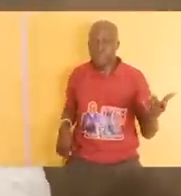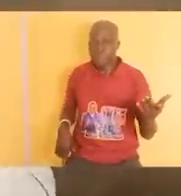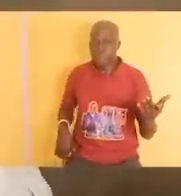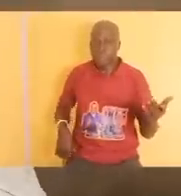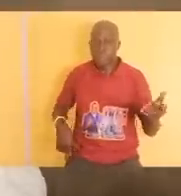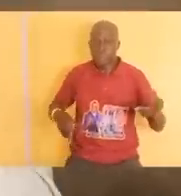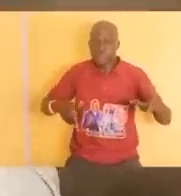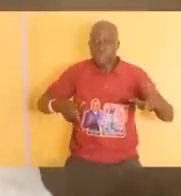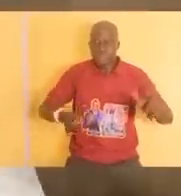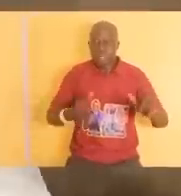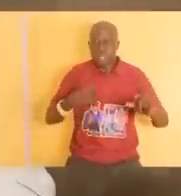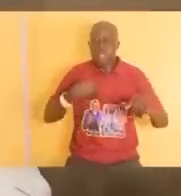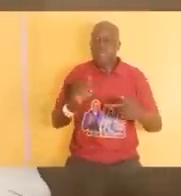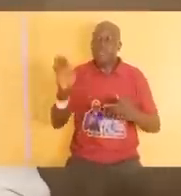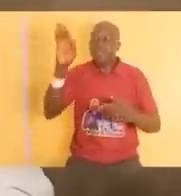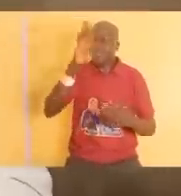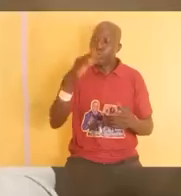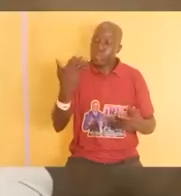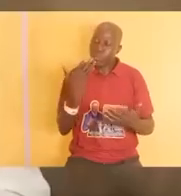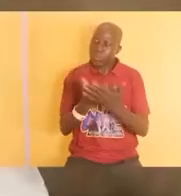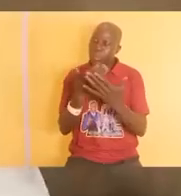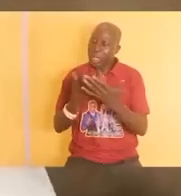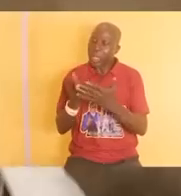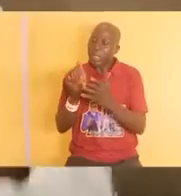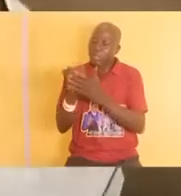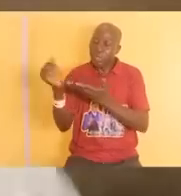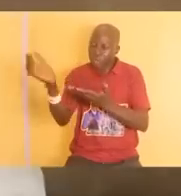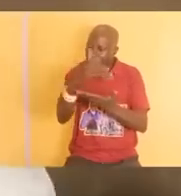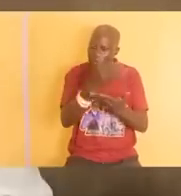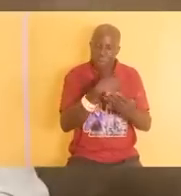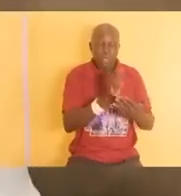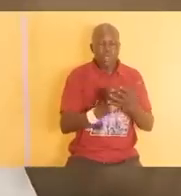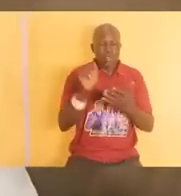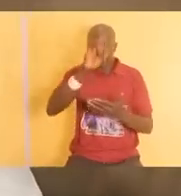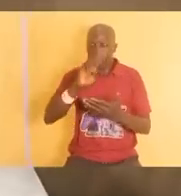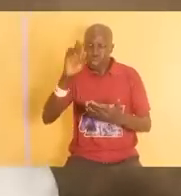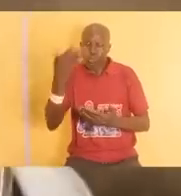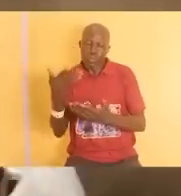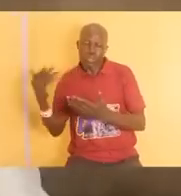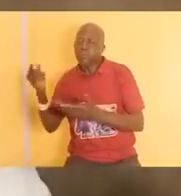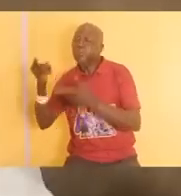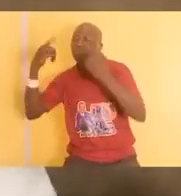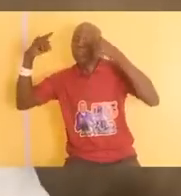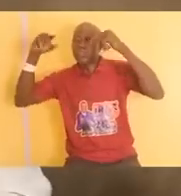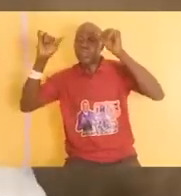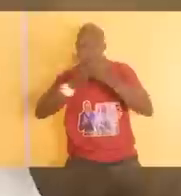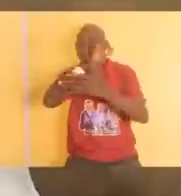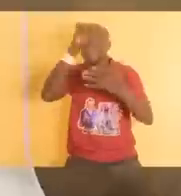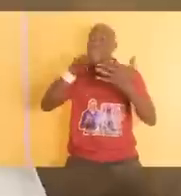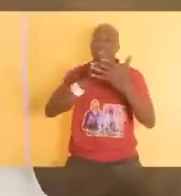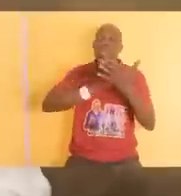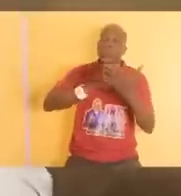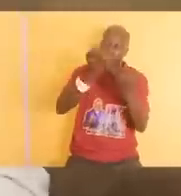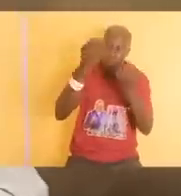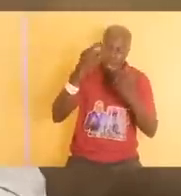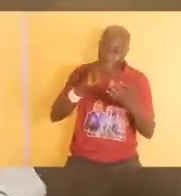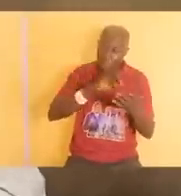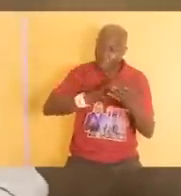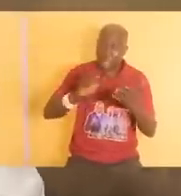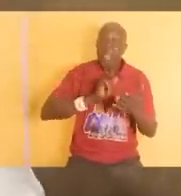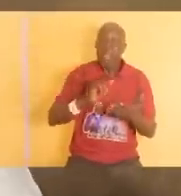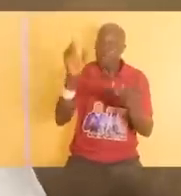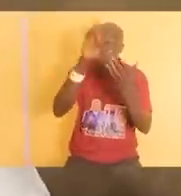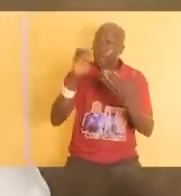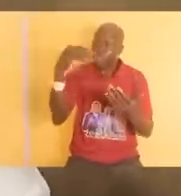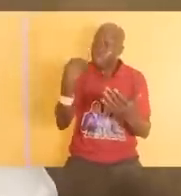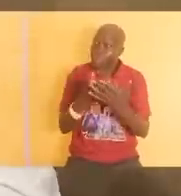Spread your hands for what? Hold on. Lord, yeah, let me use this money to gather money. Me now say, can to succeed. Oh, say, God, I want to receive huge